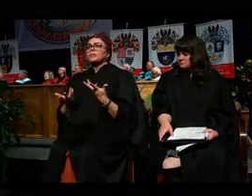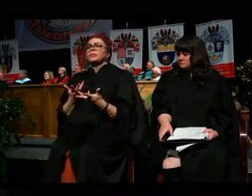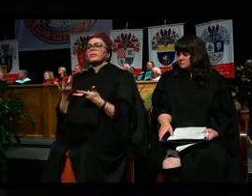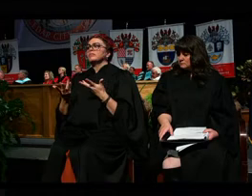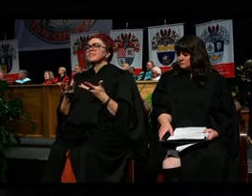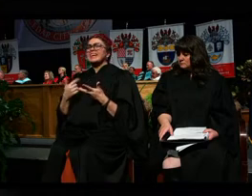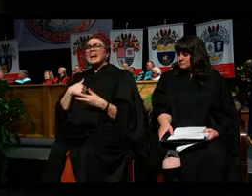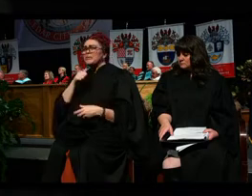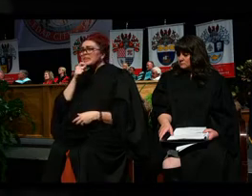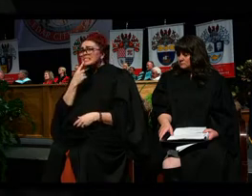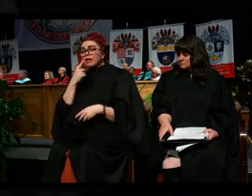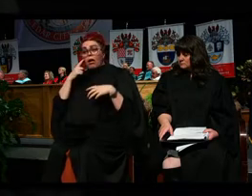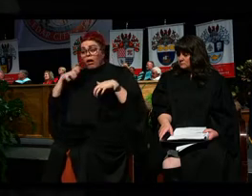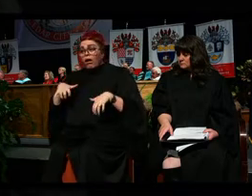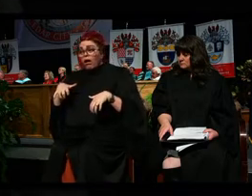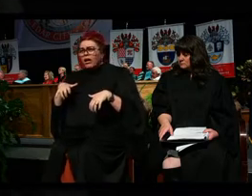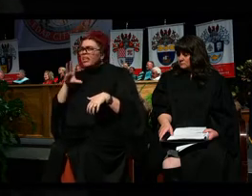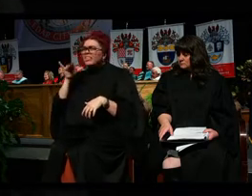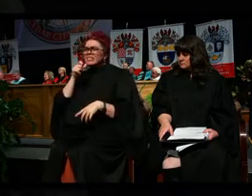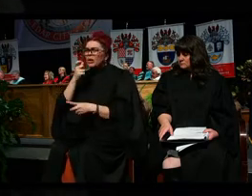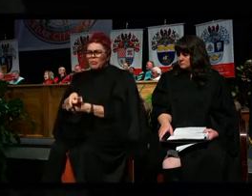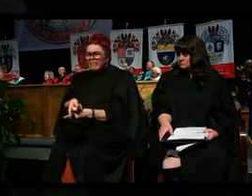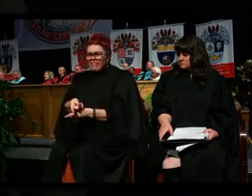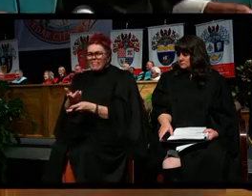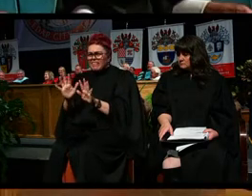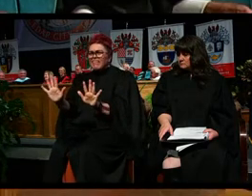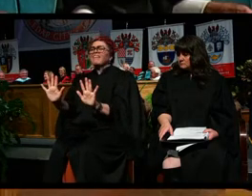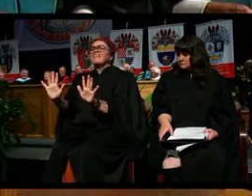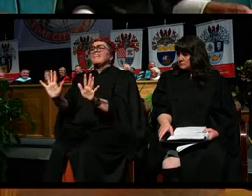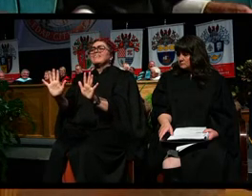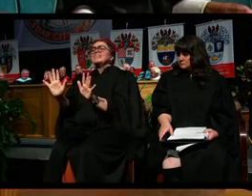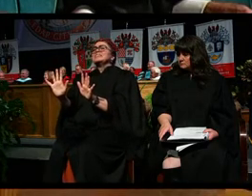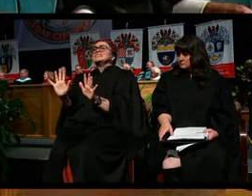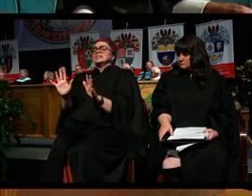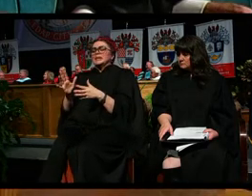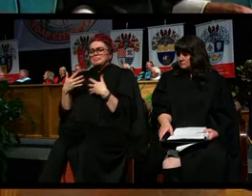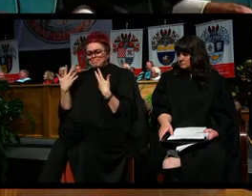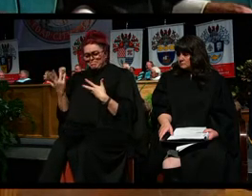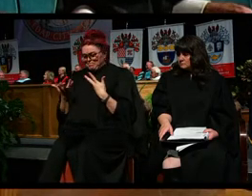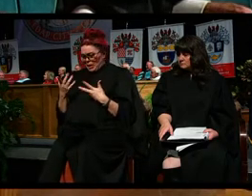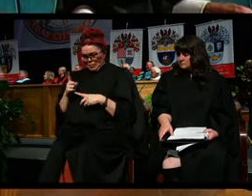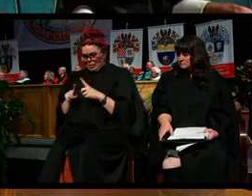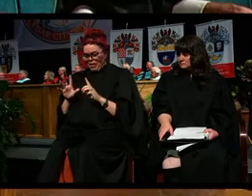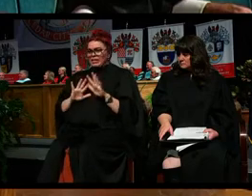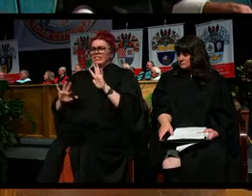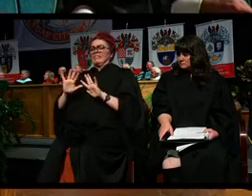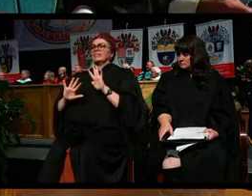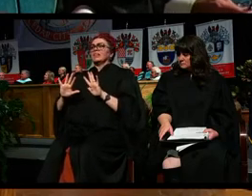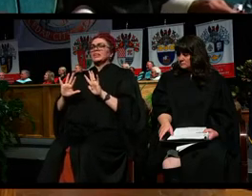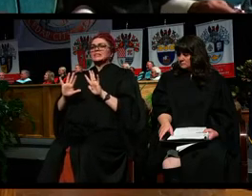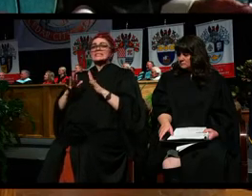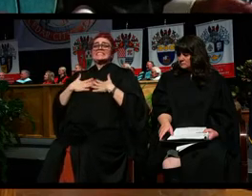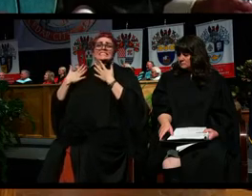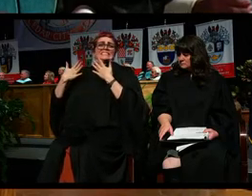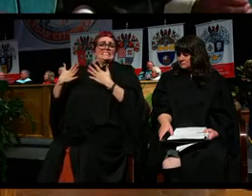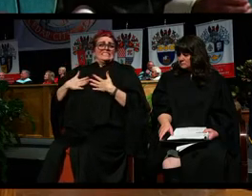I'm not going to say shocked, because that's not right, but just